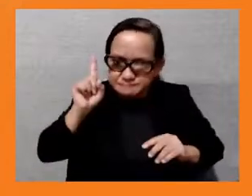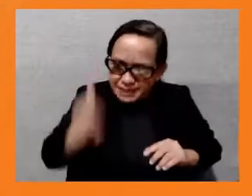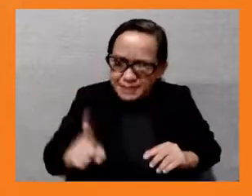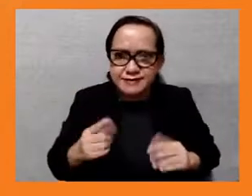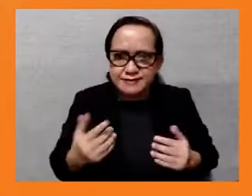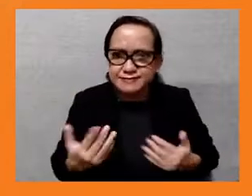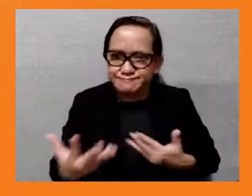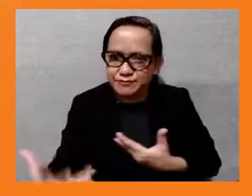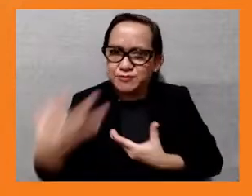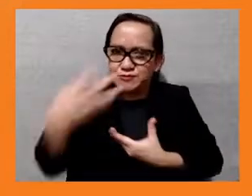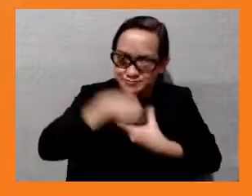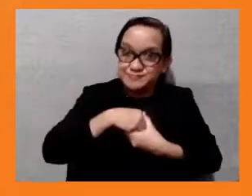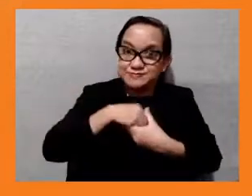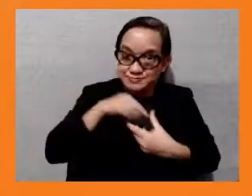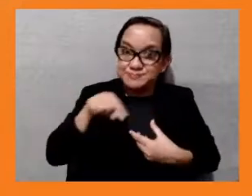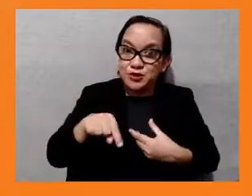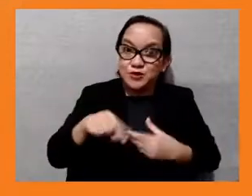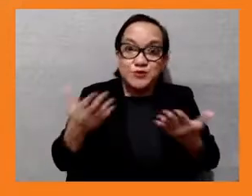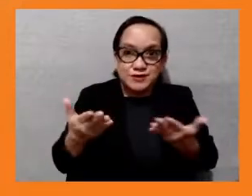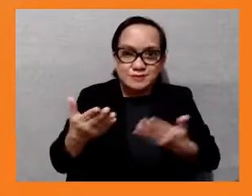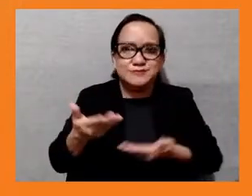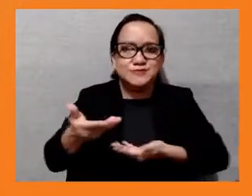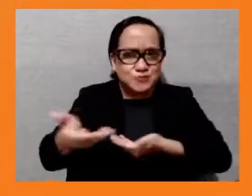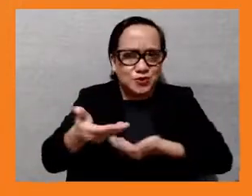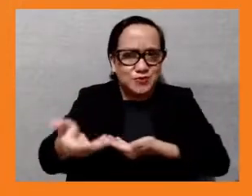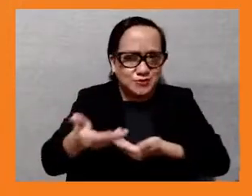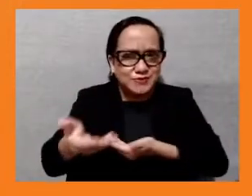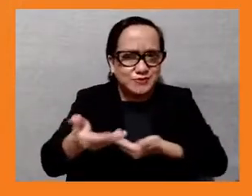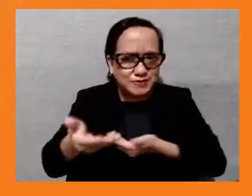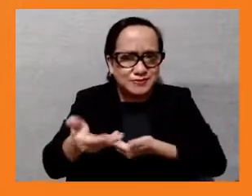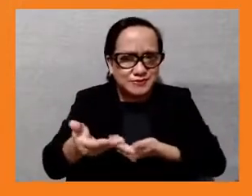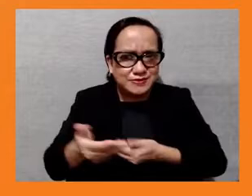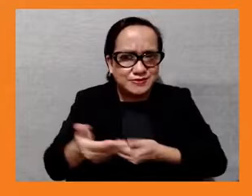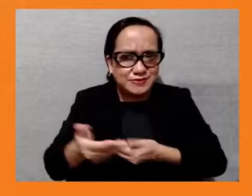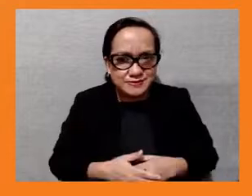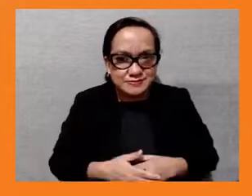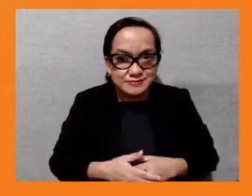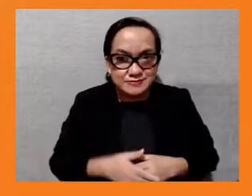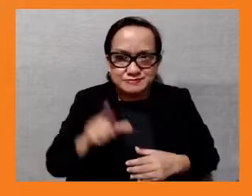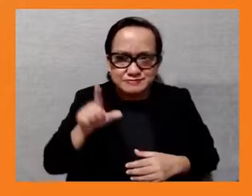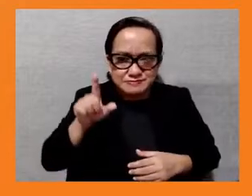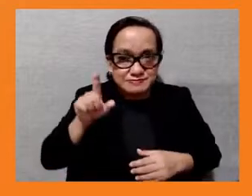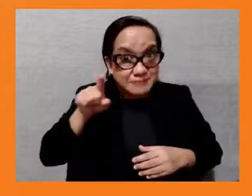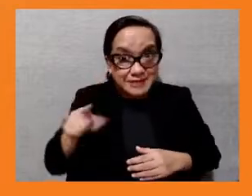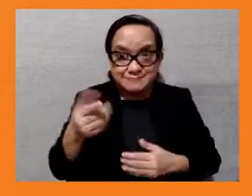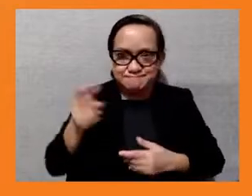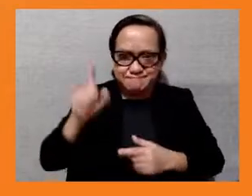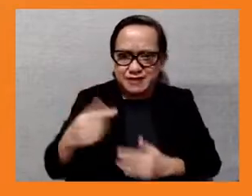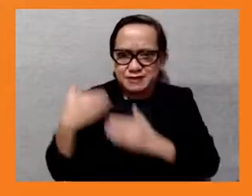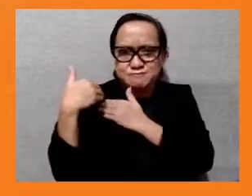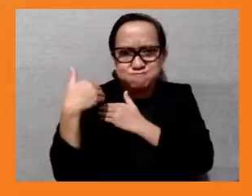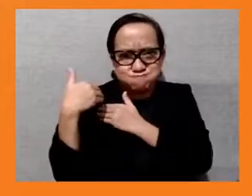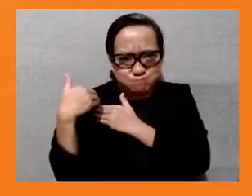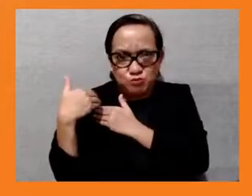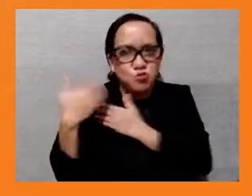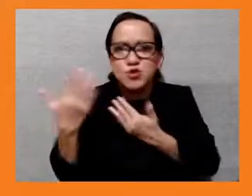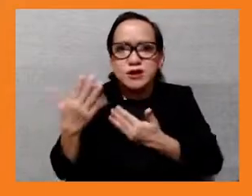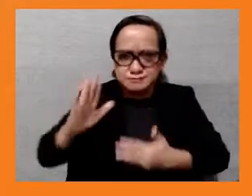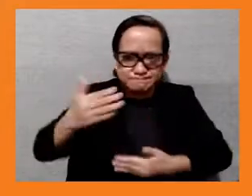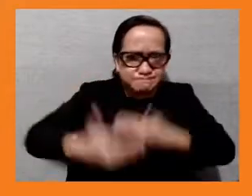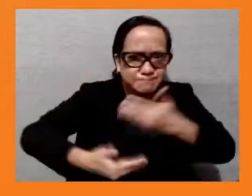focus on the implementation. I mean, at the end of the day, this is what's most critical, right? So there's a few additional points I want to highlight